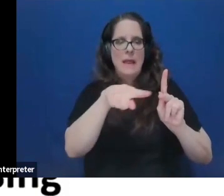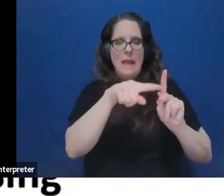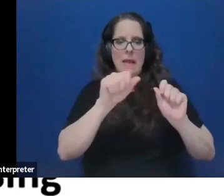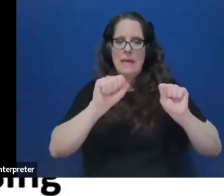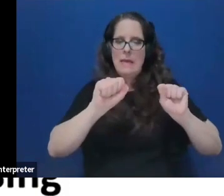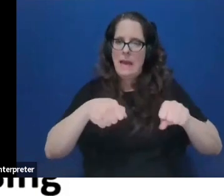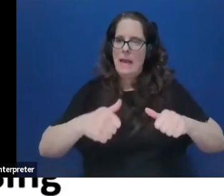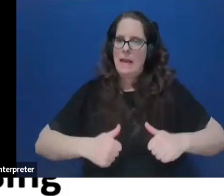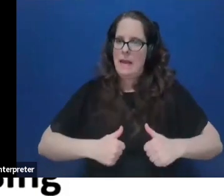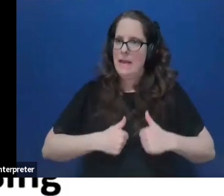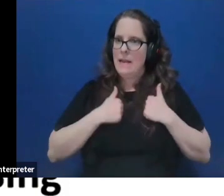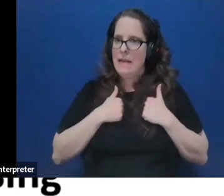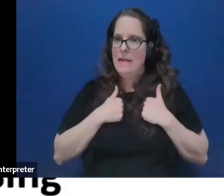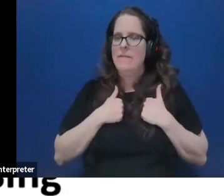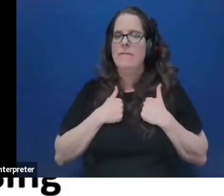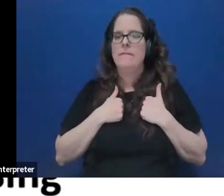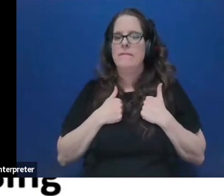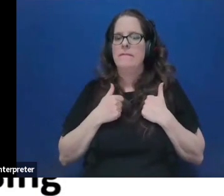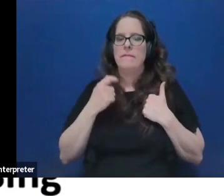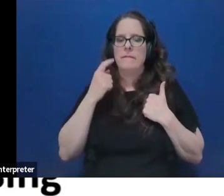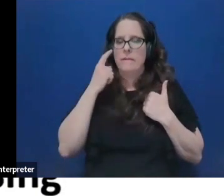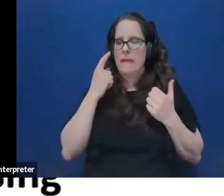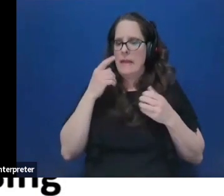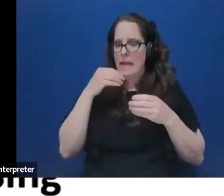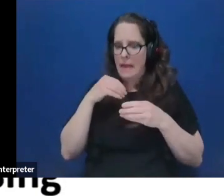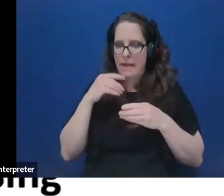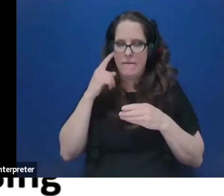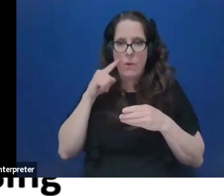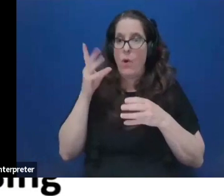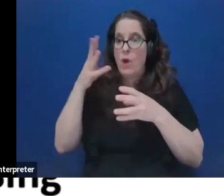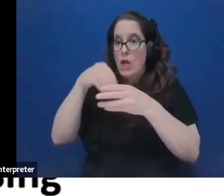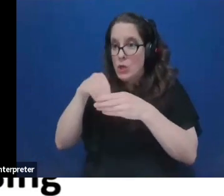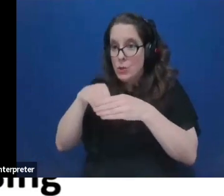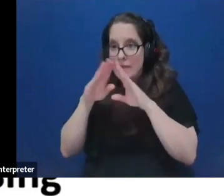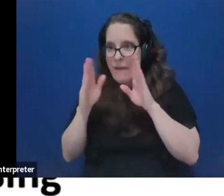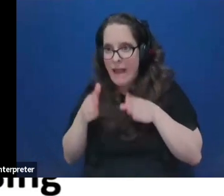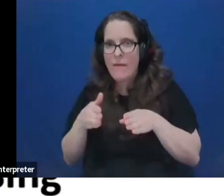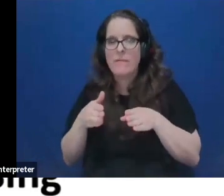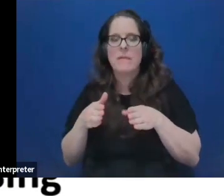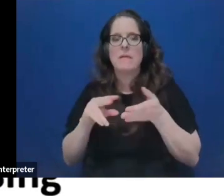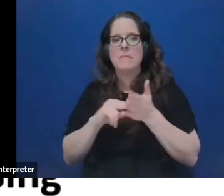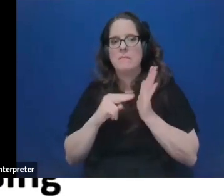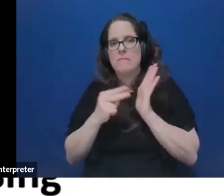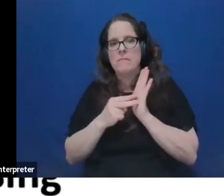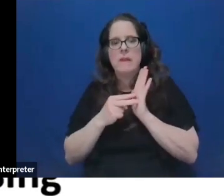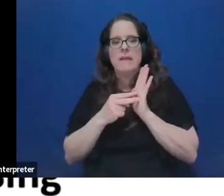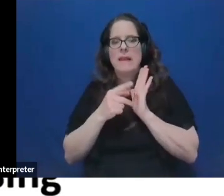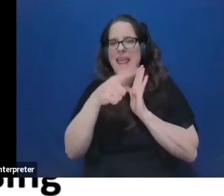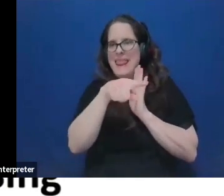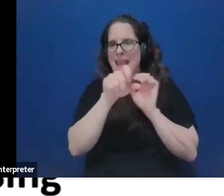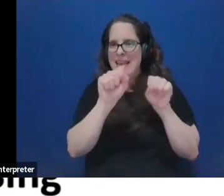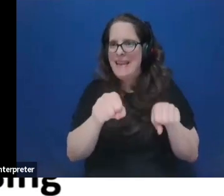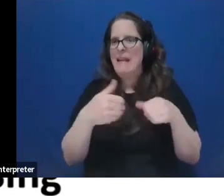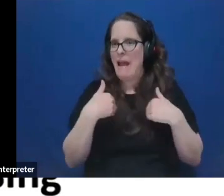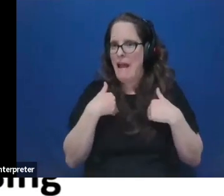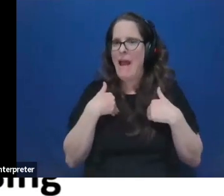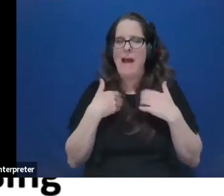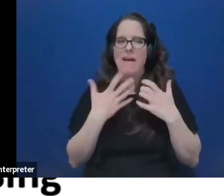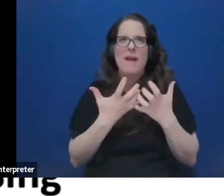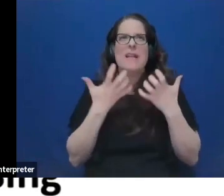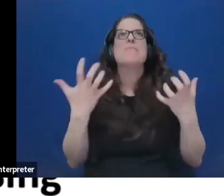in inclusive housing homes that they can have as much independence